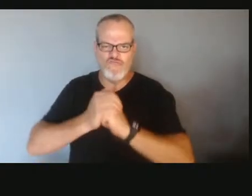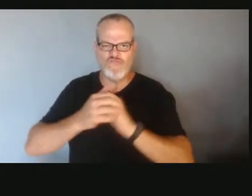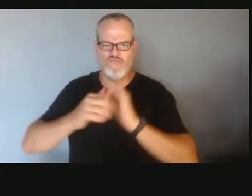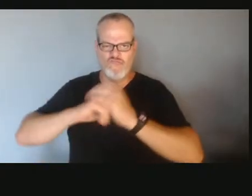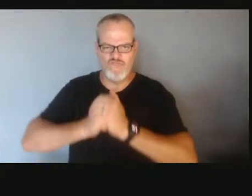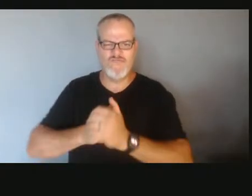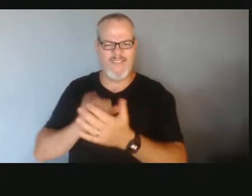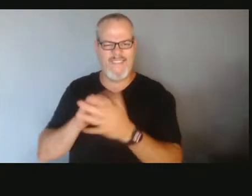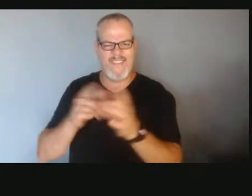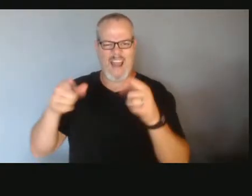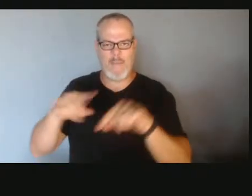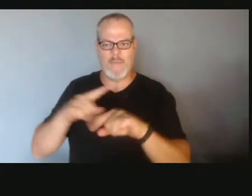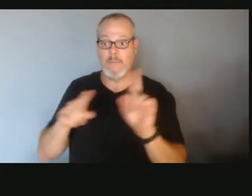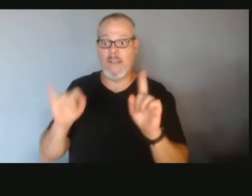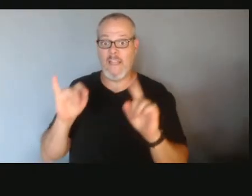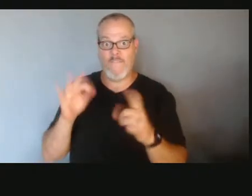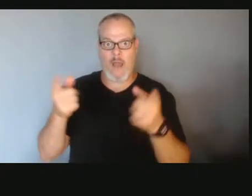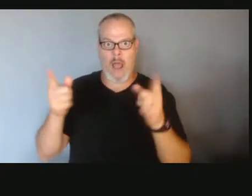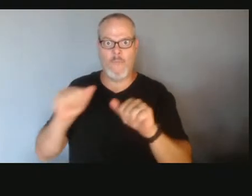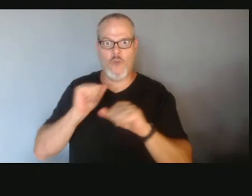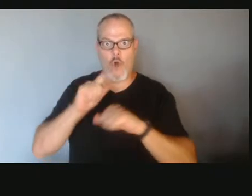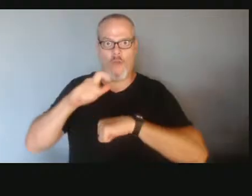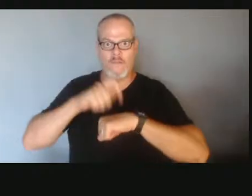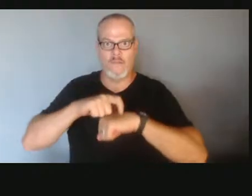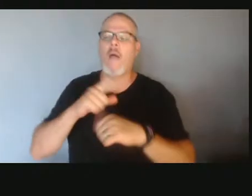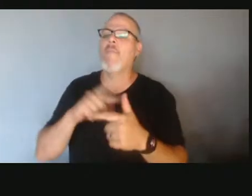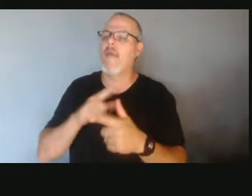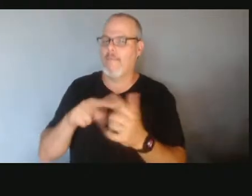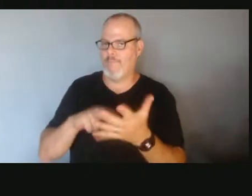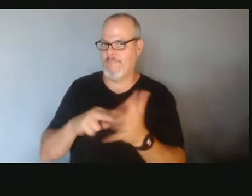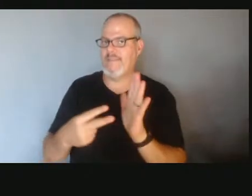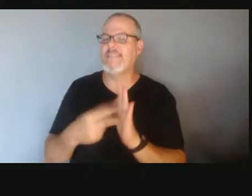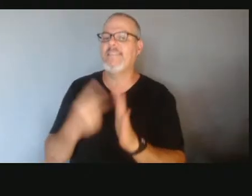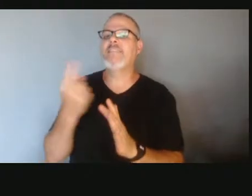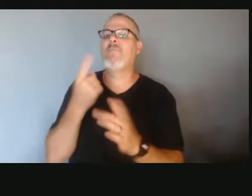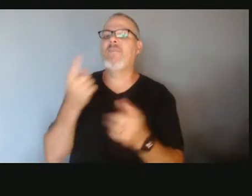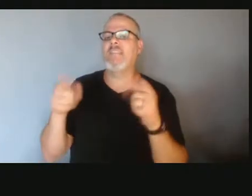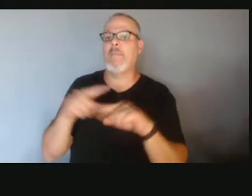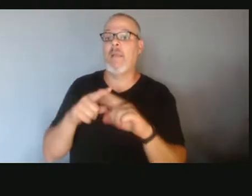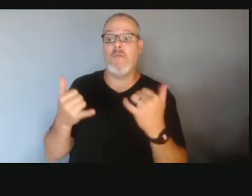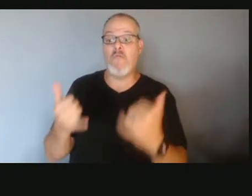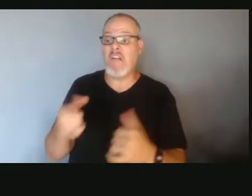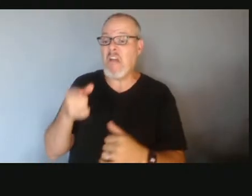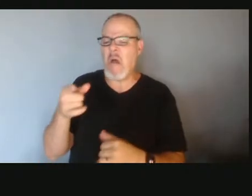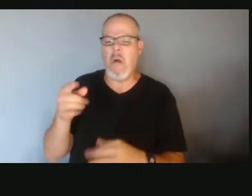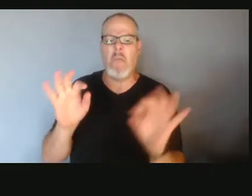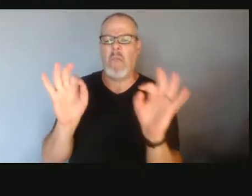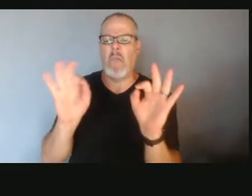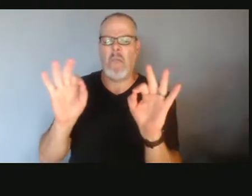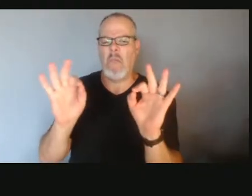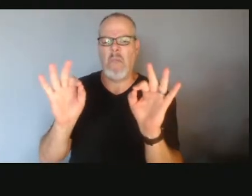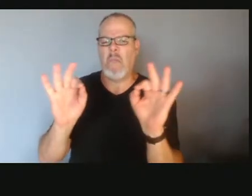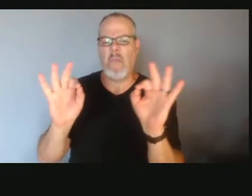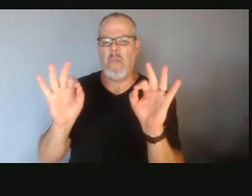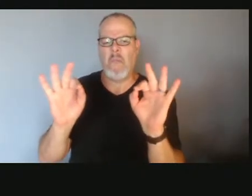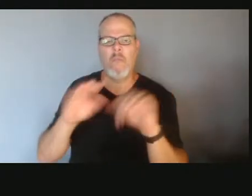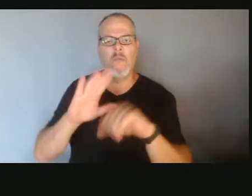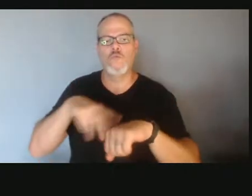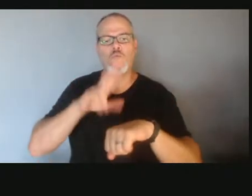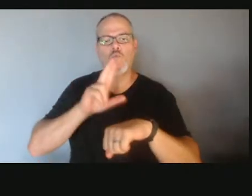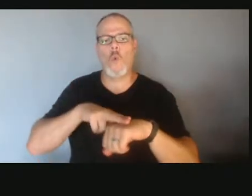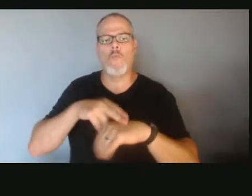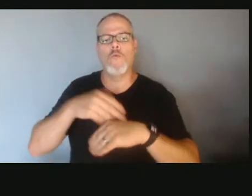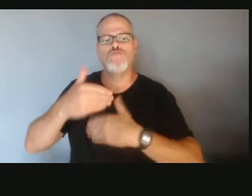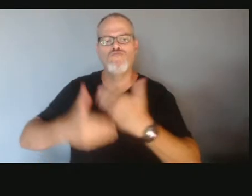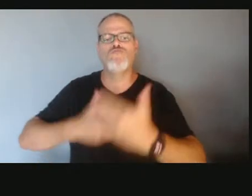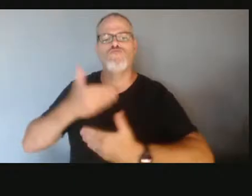worry about is if it starts happening all the time, then something is going on there. And so we're not seeing that yet. It's just normal movement in the background.